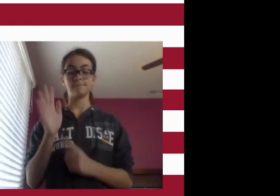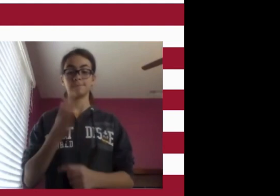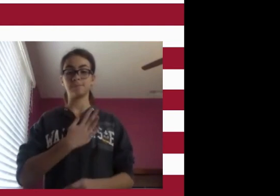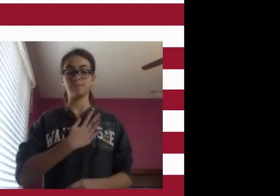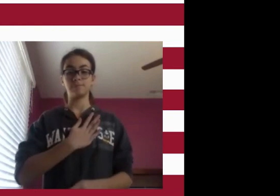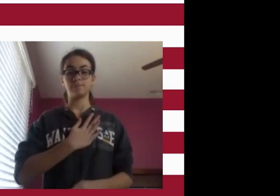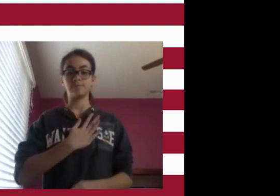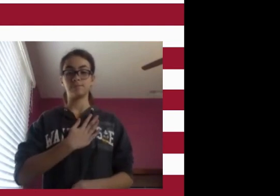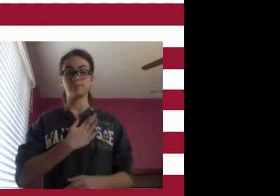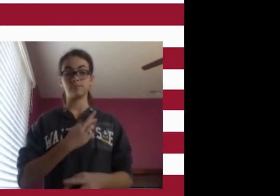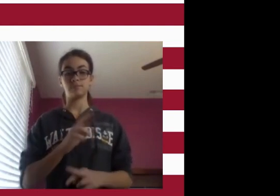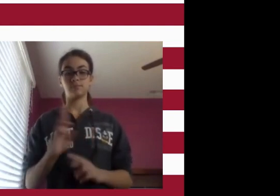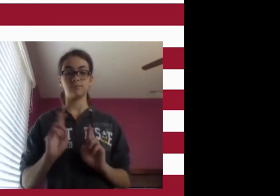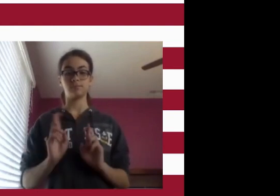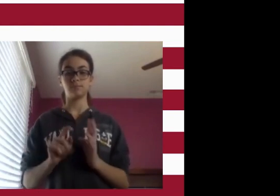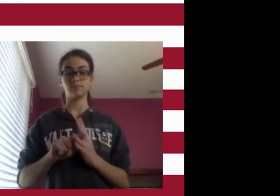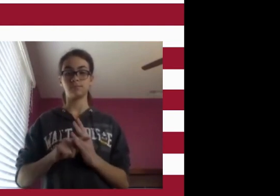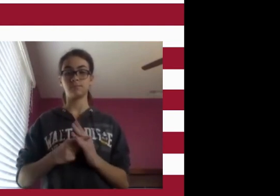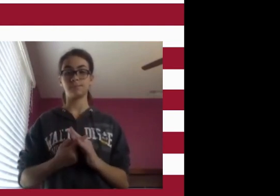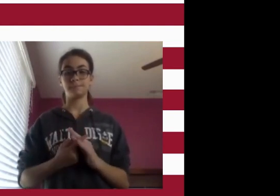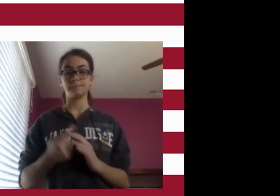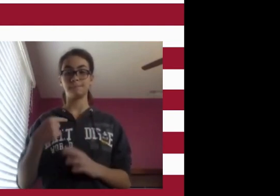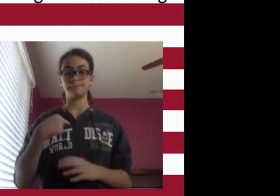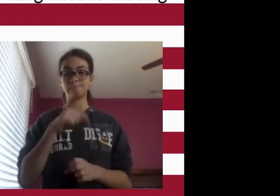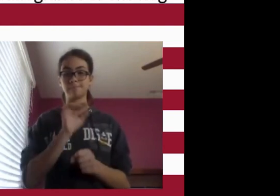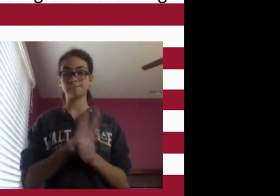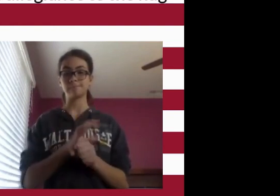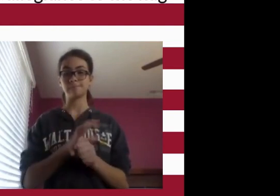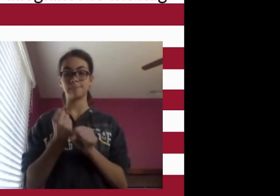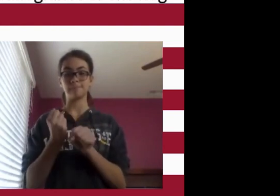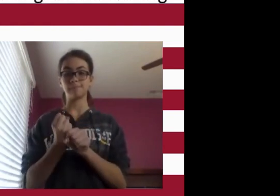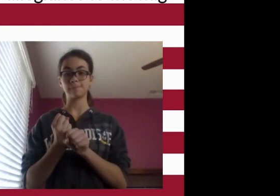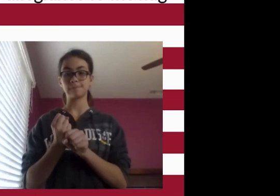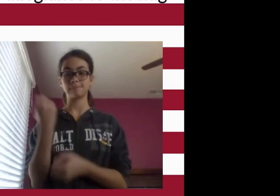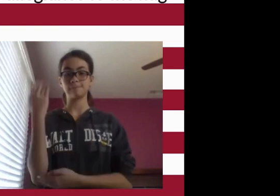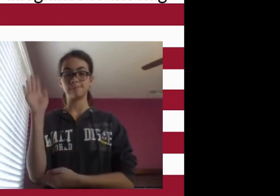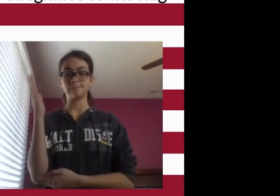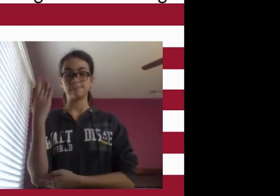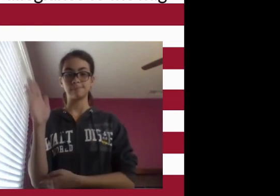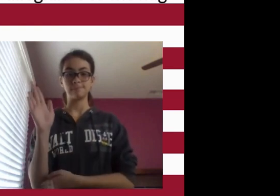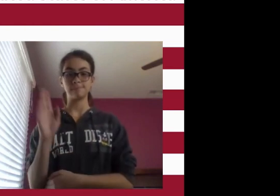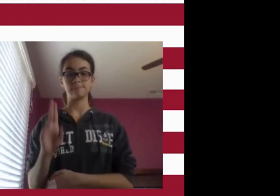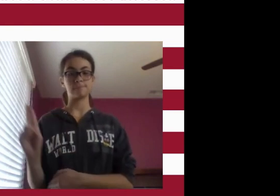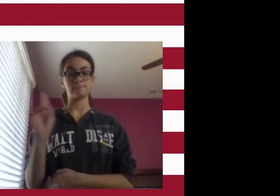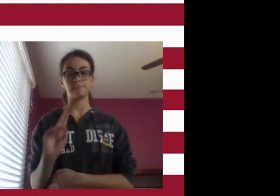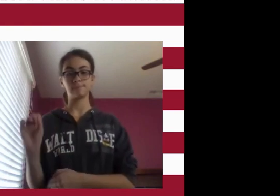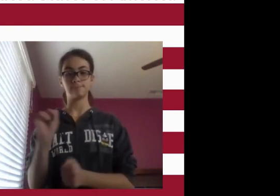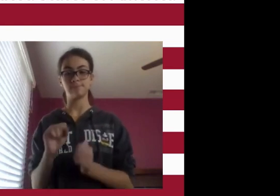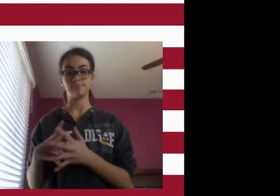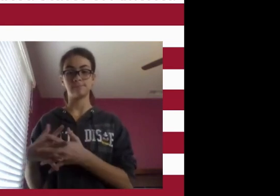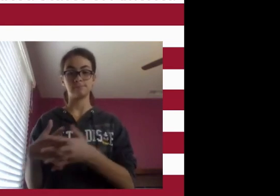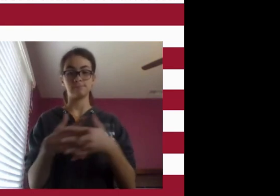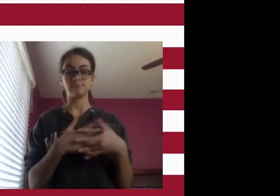right hand over your heart. Ready? Begin. I pledge allegiance to the flag of the